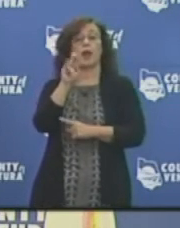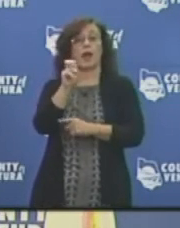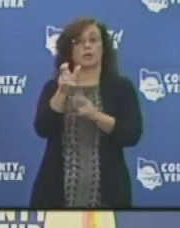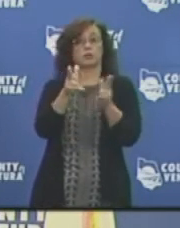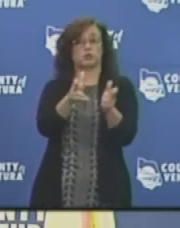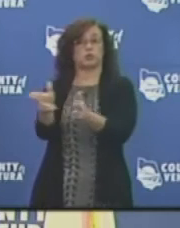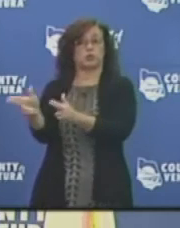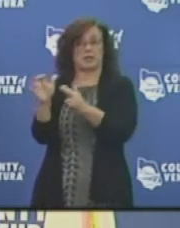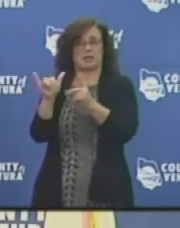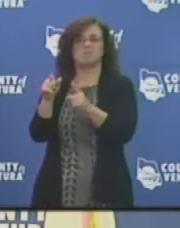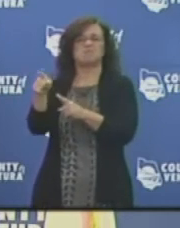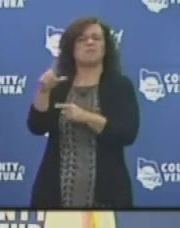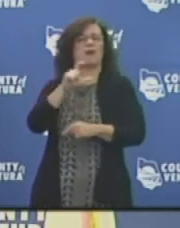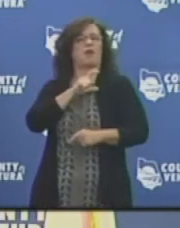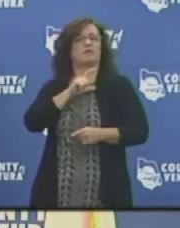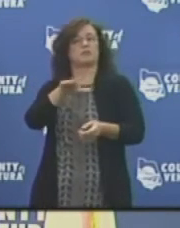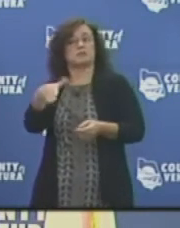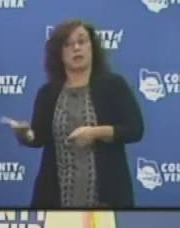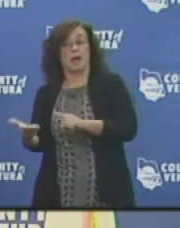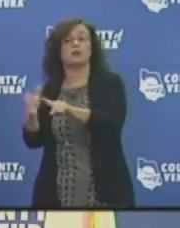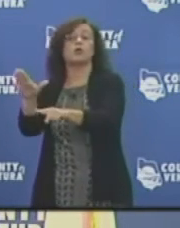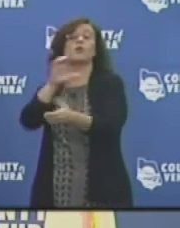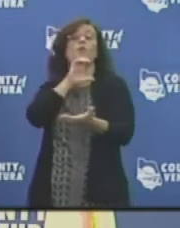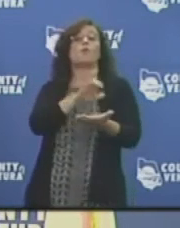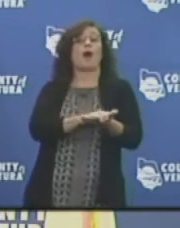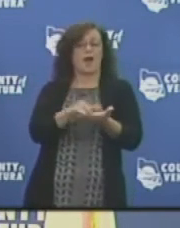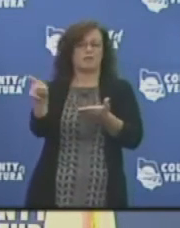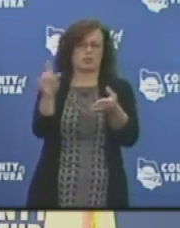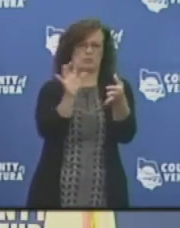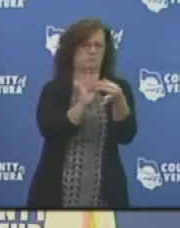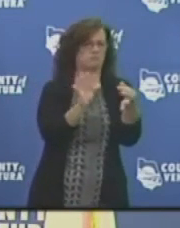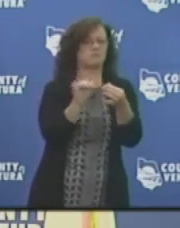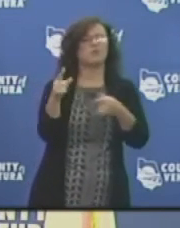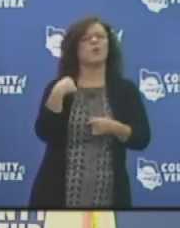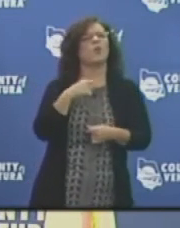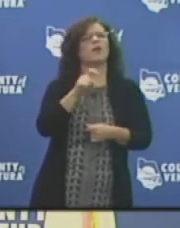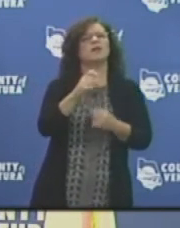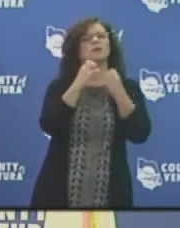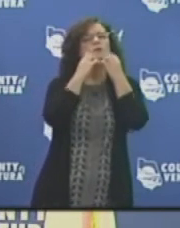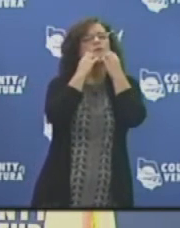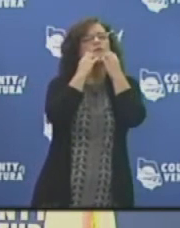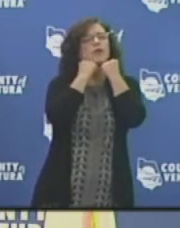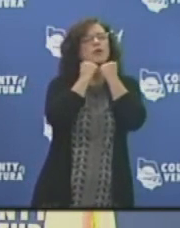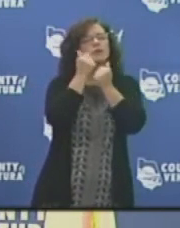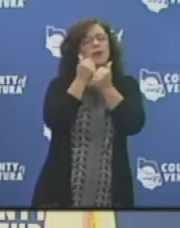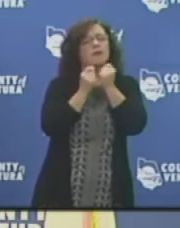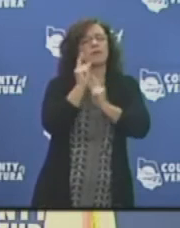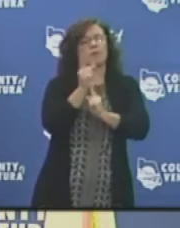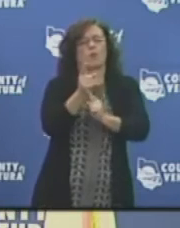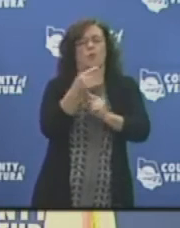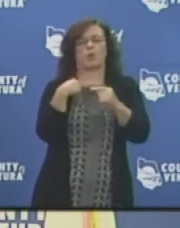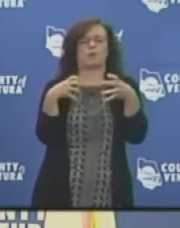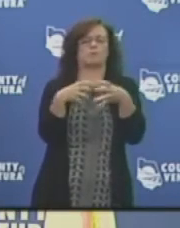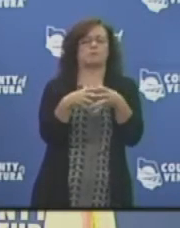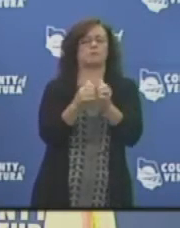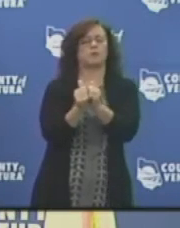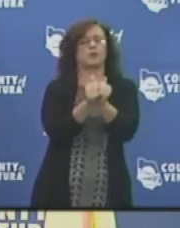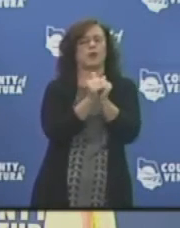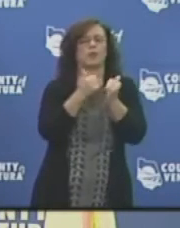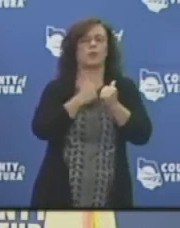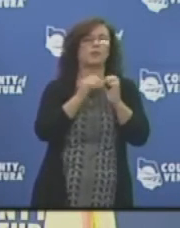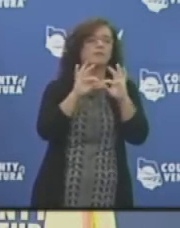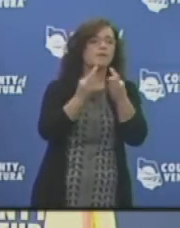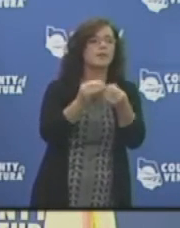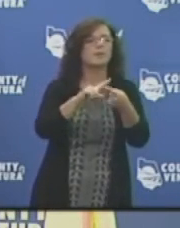be thankful for every moment. We need to cherish all those around us, all of you here today